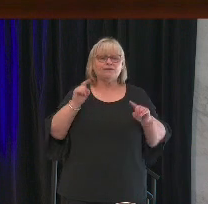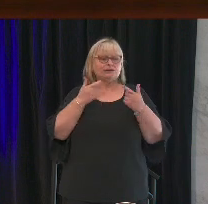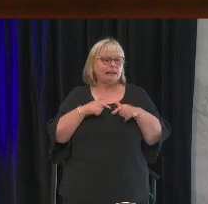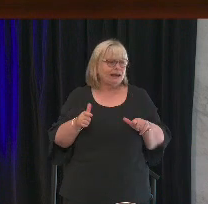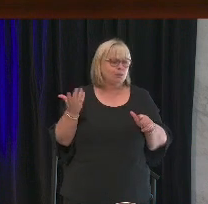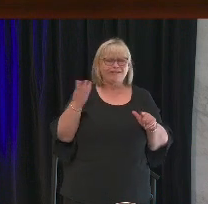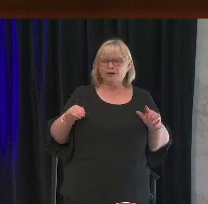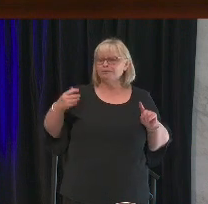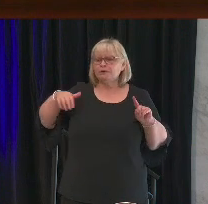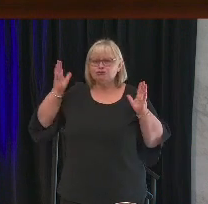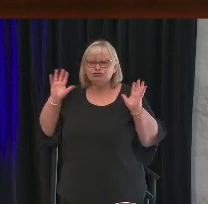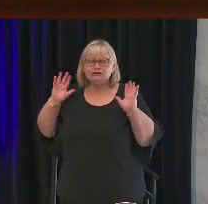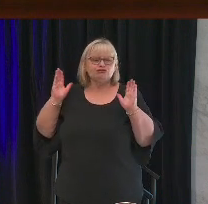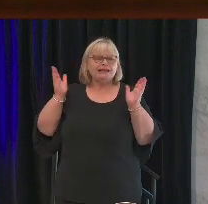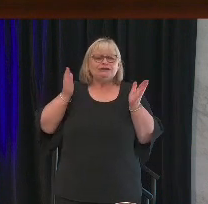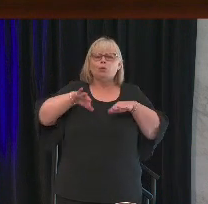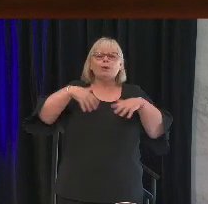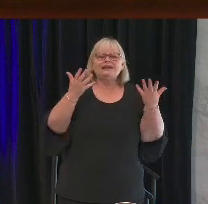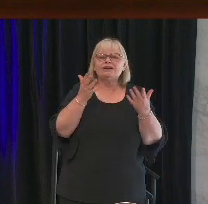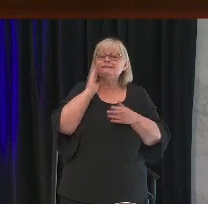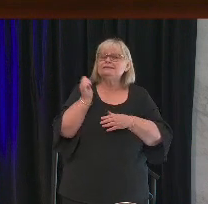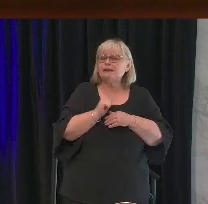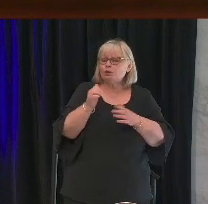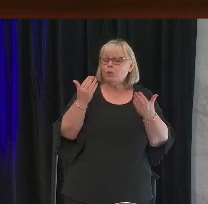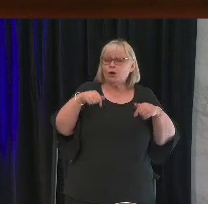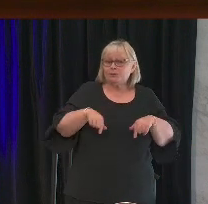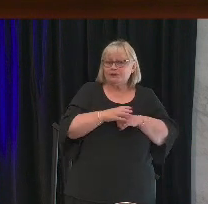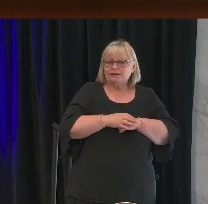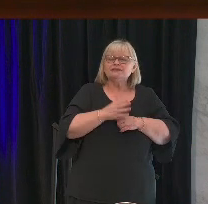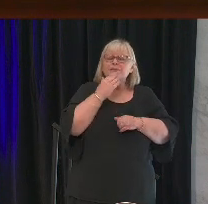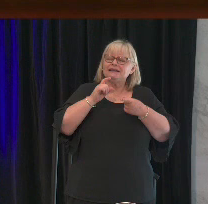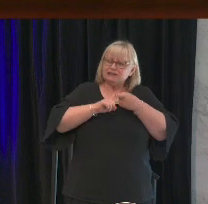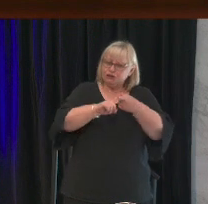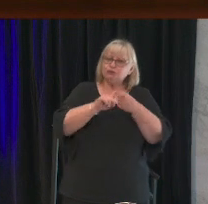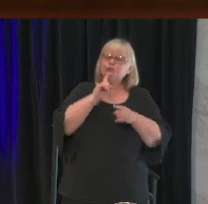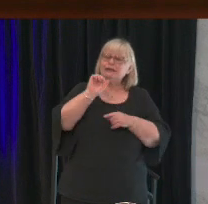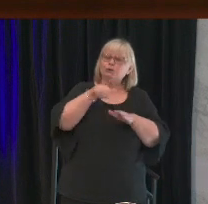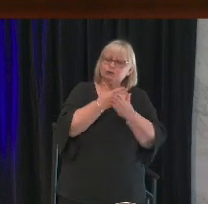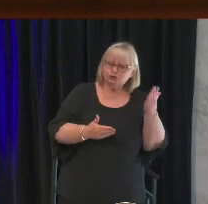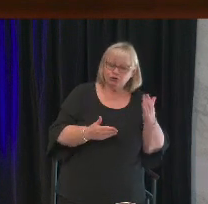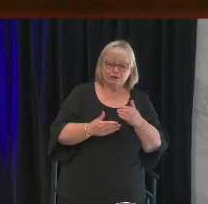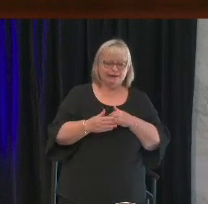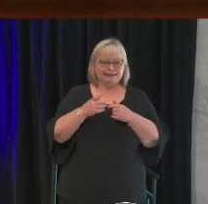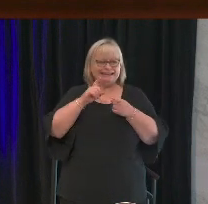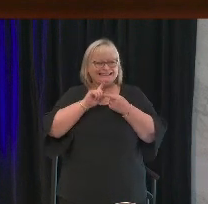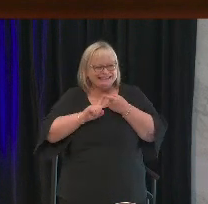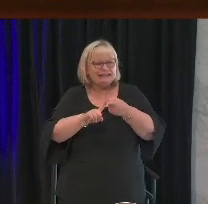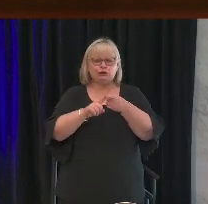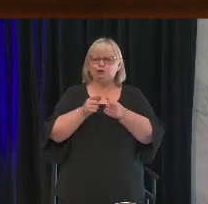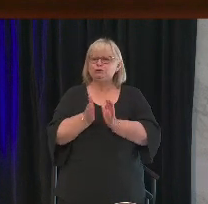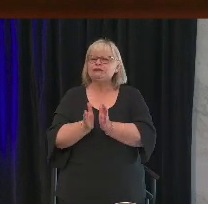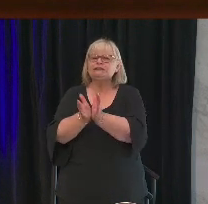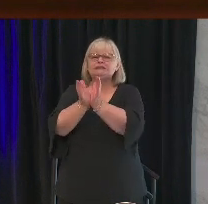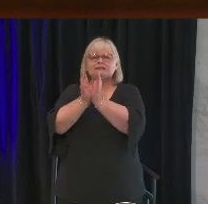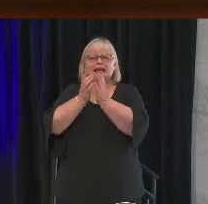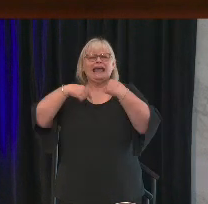your creed, your background, your ethnicity. So keep telling your stories. Keep reflecting and shaping the character of our